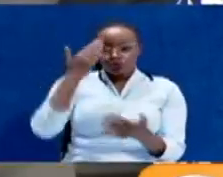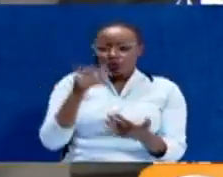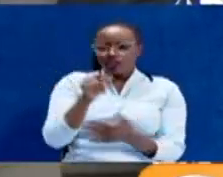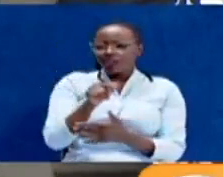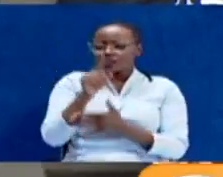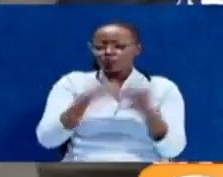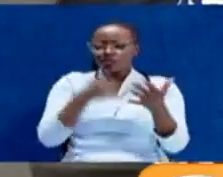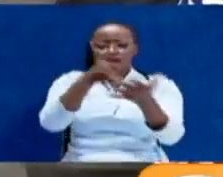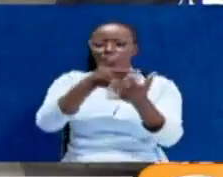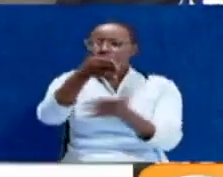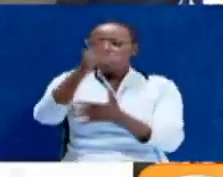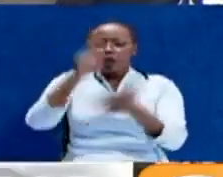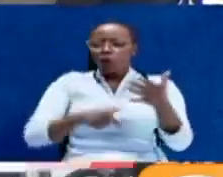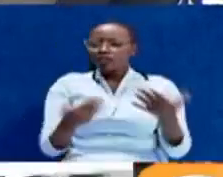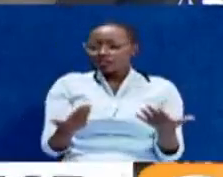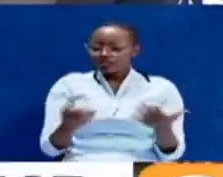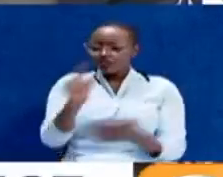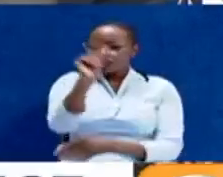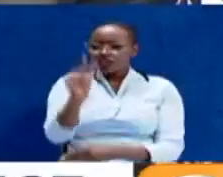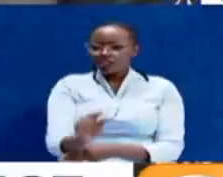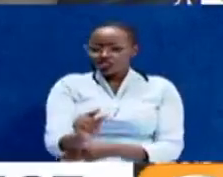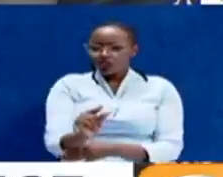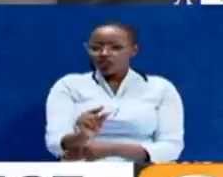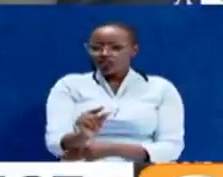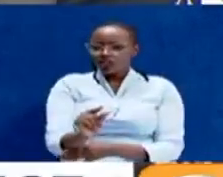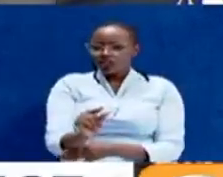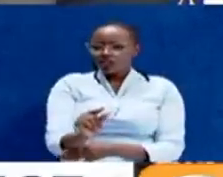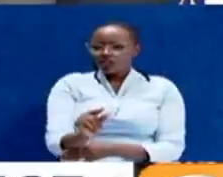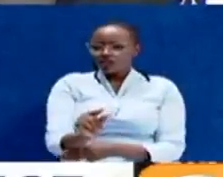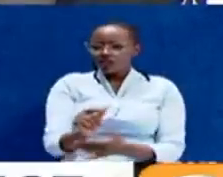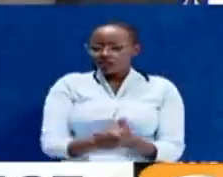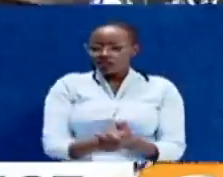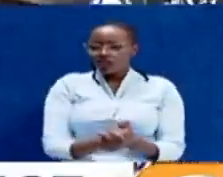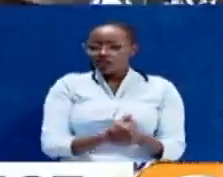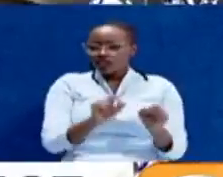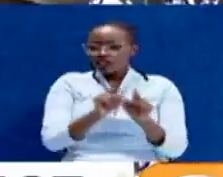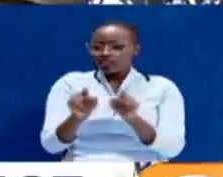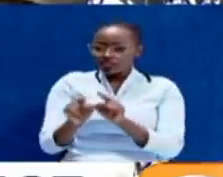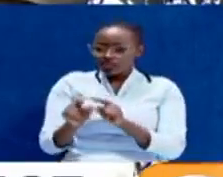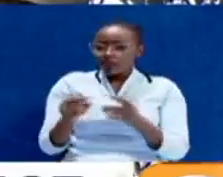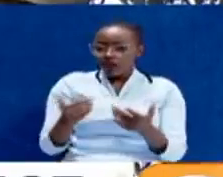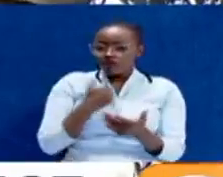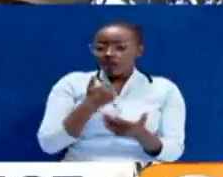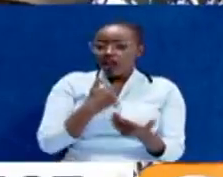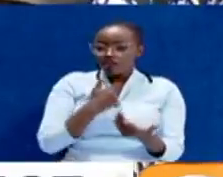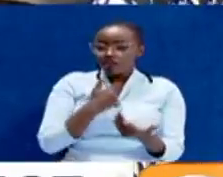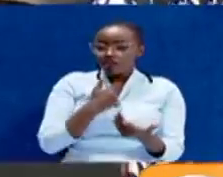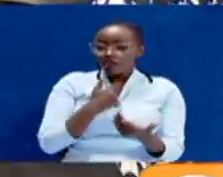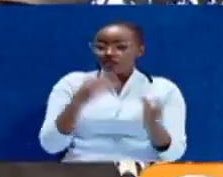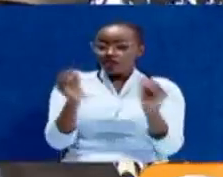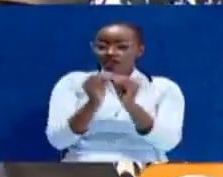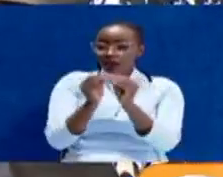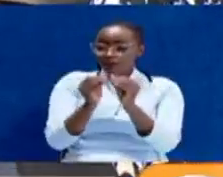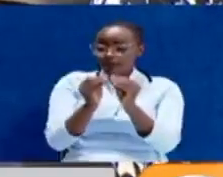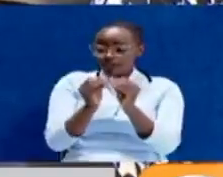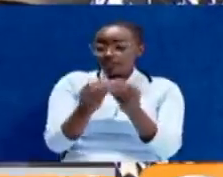is in there for the region so that we are able also to follow. In the next 1 month, we will have a meeting in the